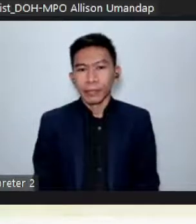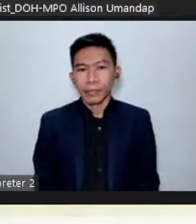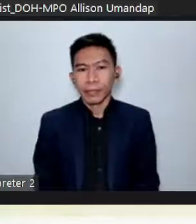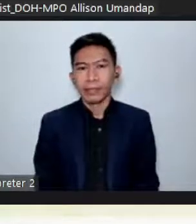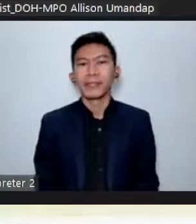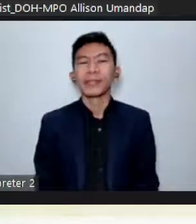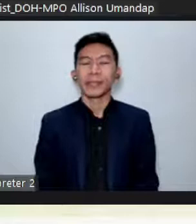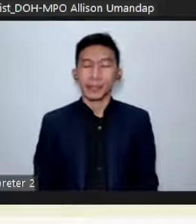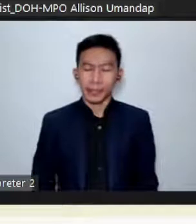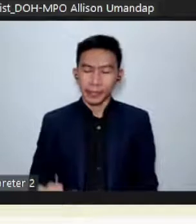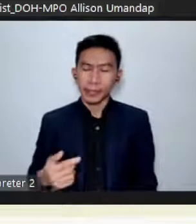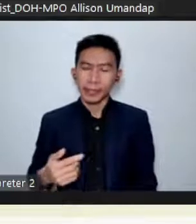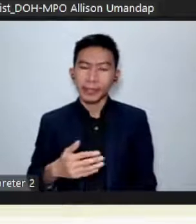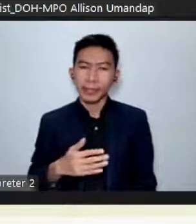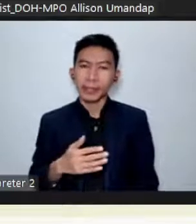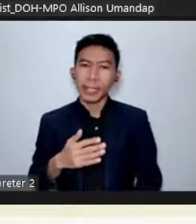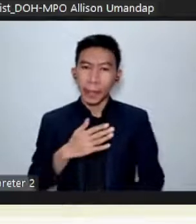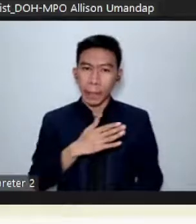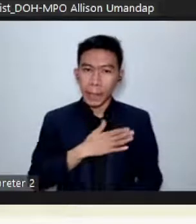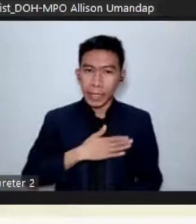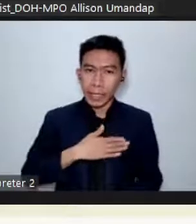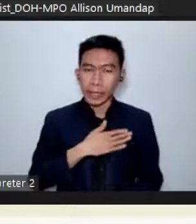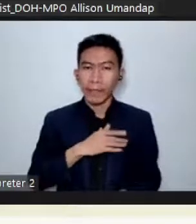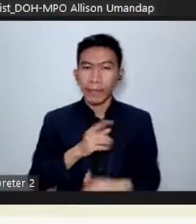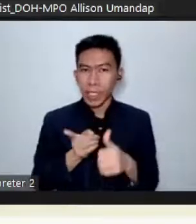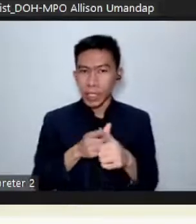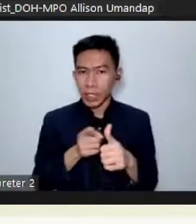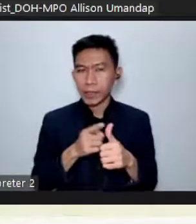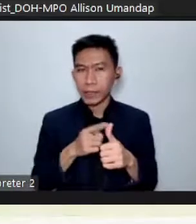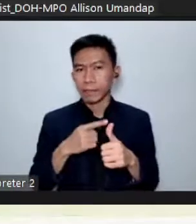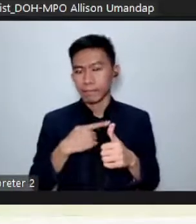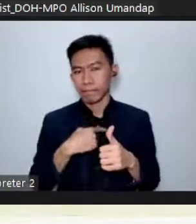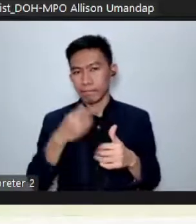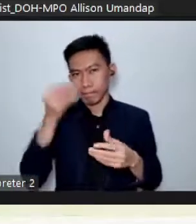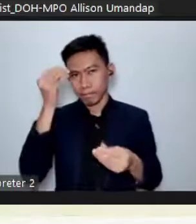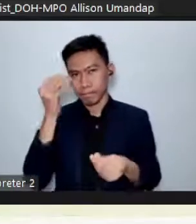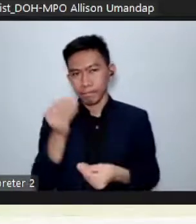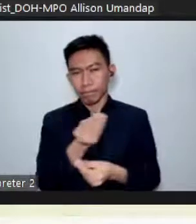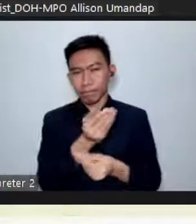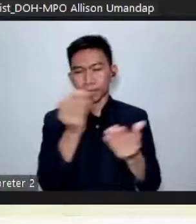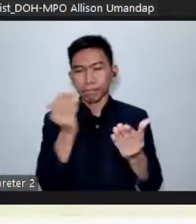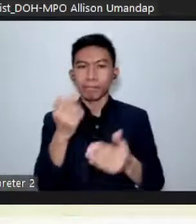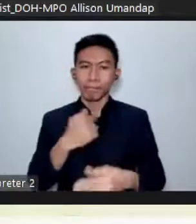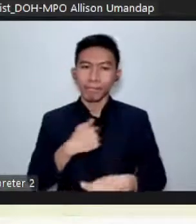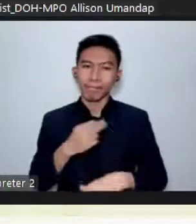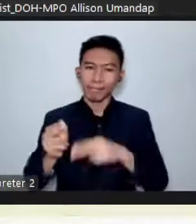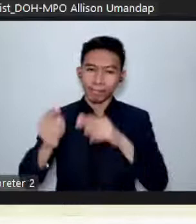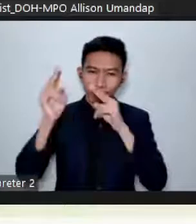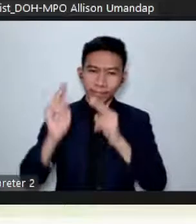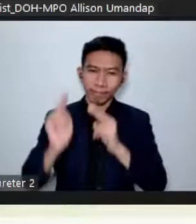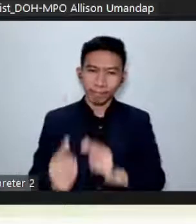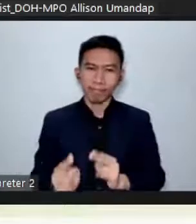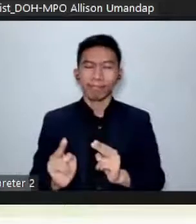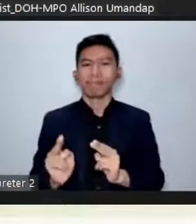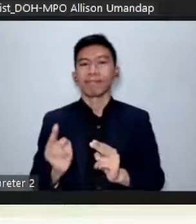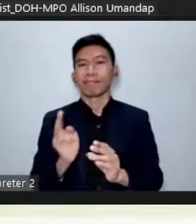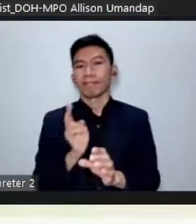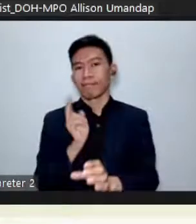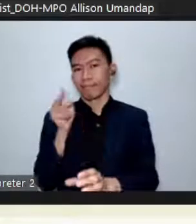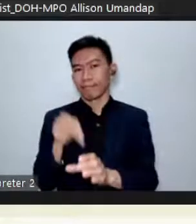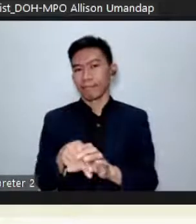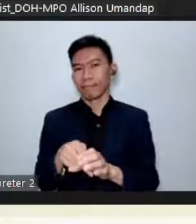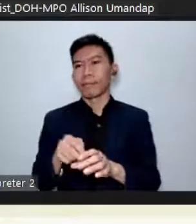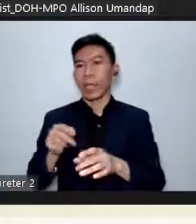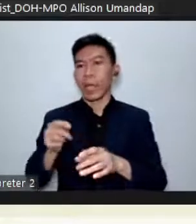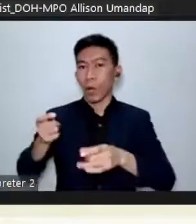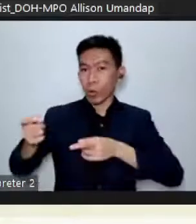think, please allow me to say this first. It has been a privilege and an honor to have been part of the control of